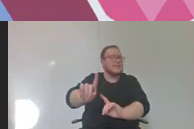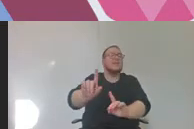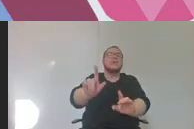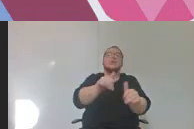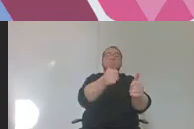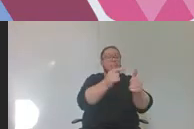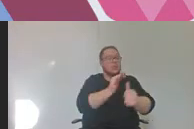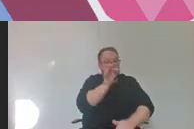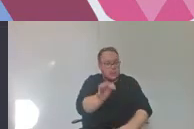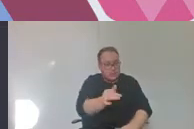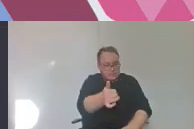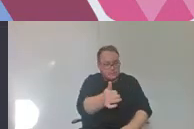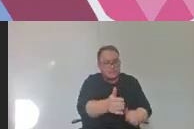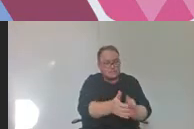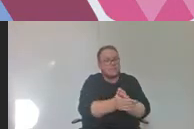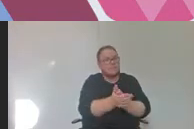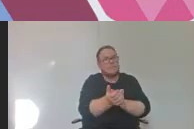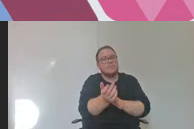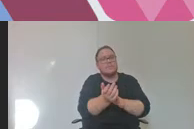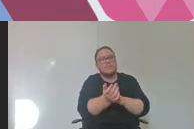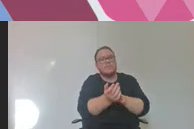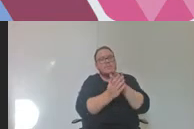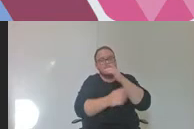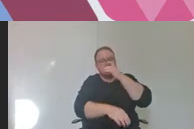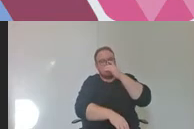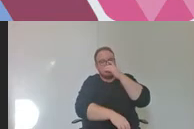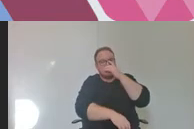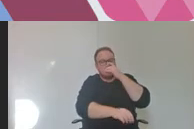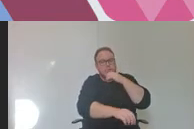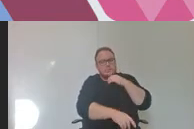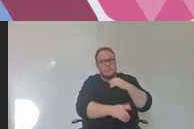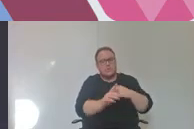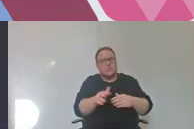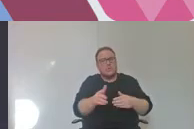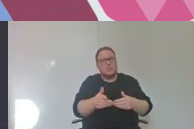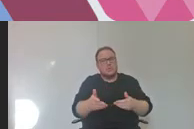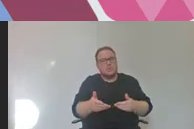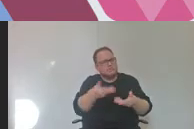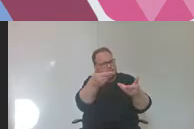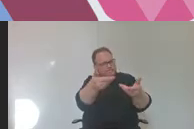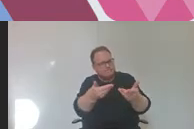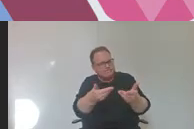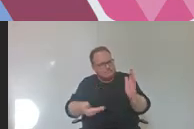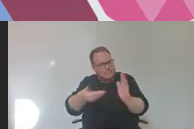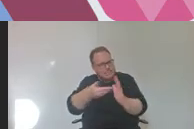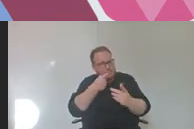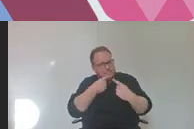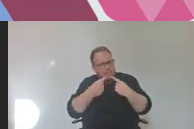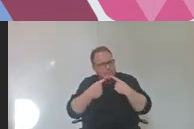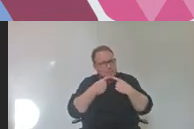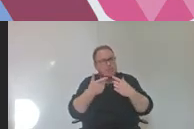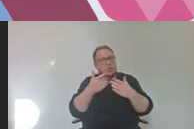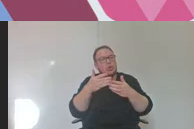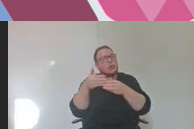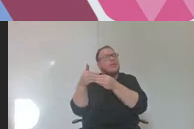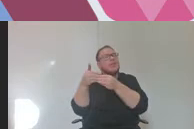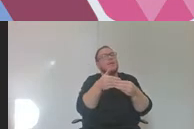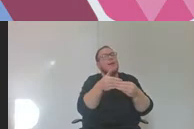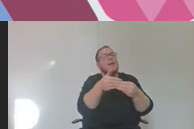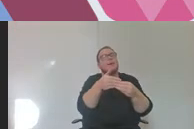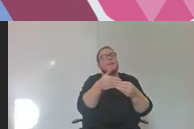is. So just to sort of give you a bit of additional information about this, the guidance refers to